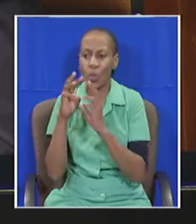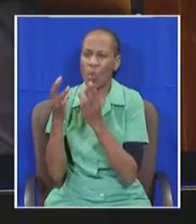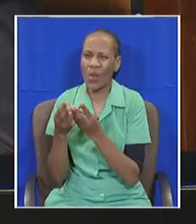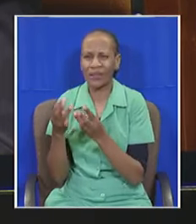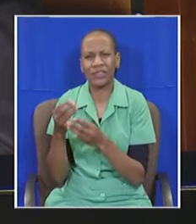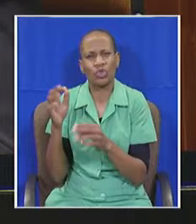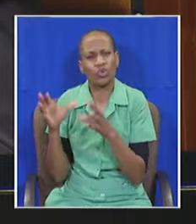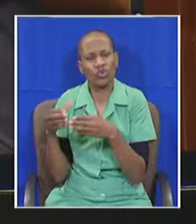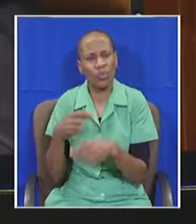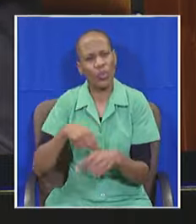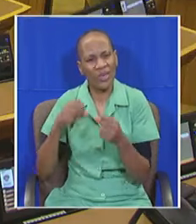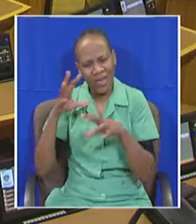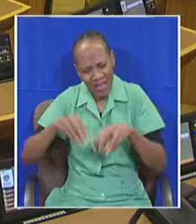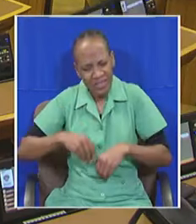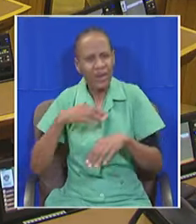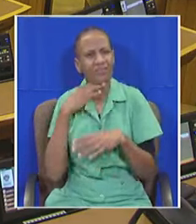EFF?